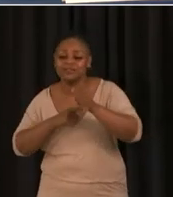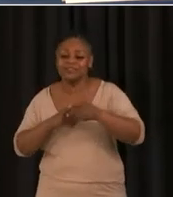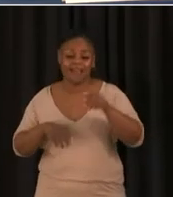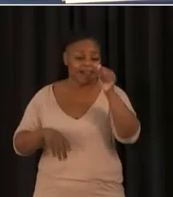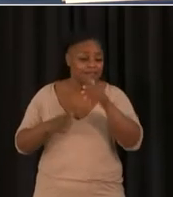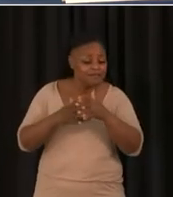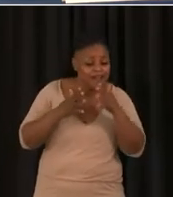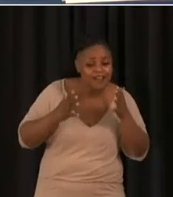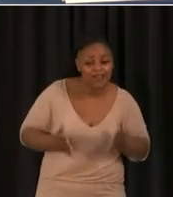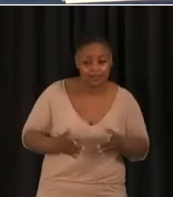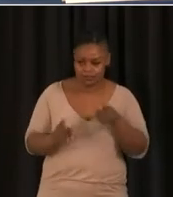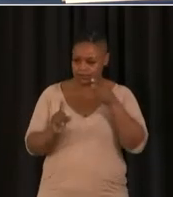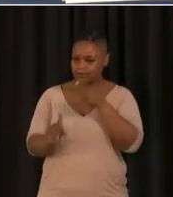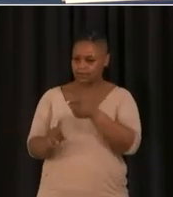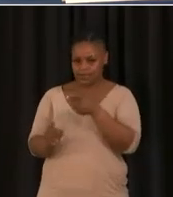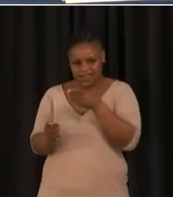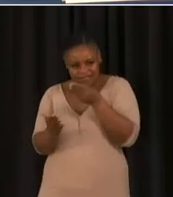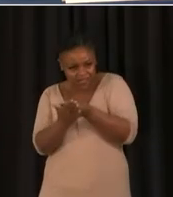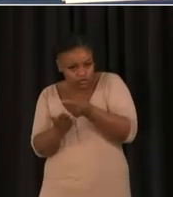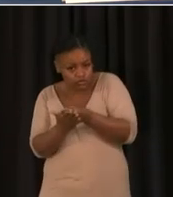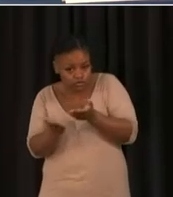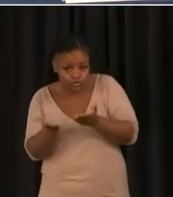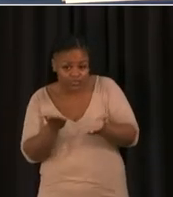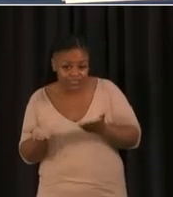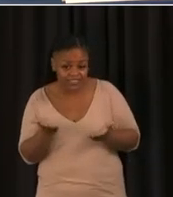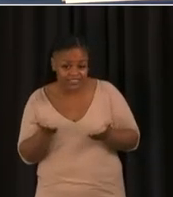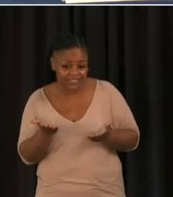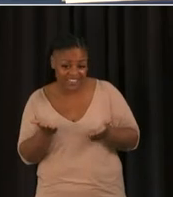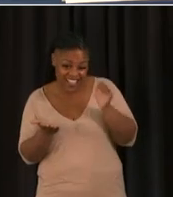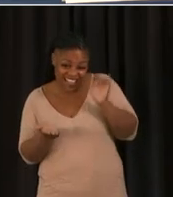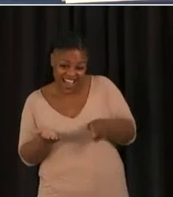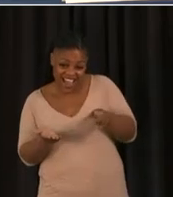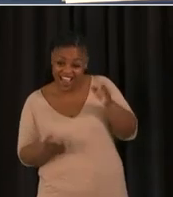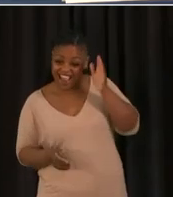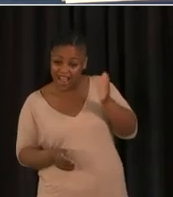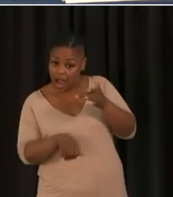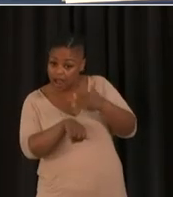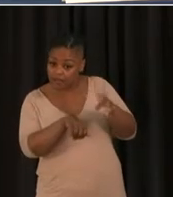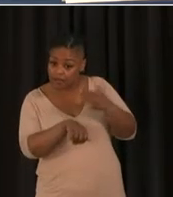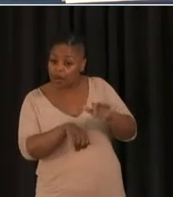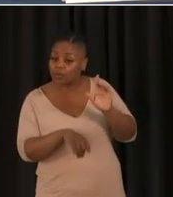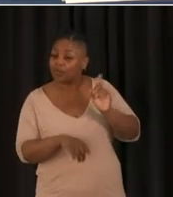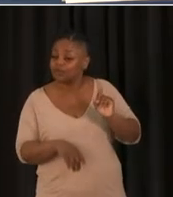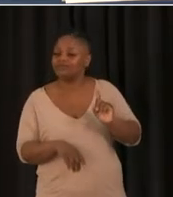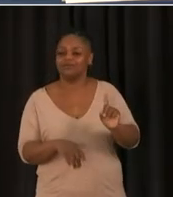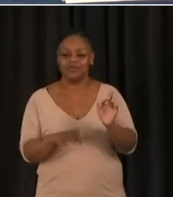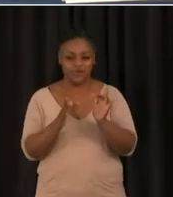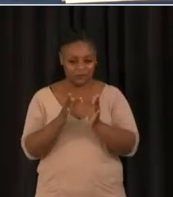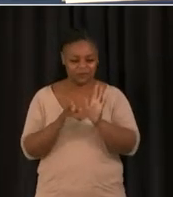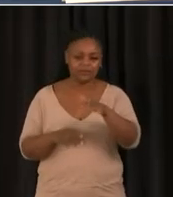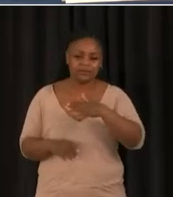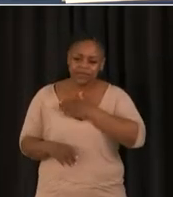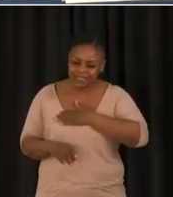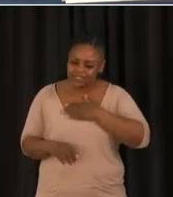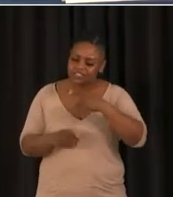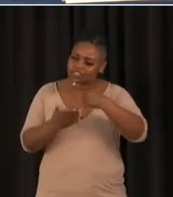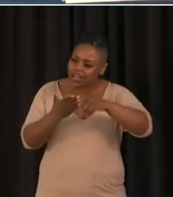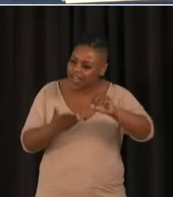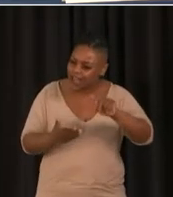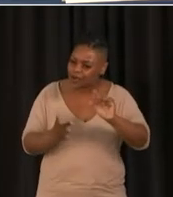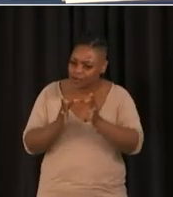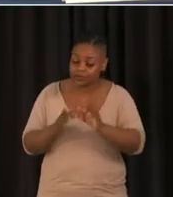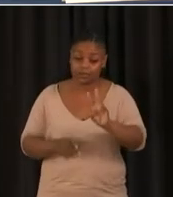Opportunity Accounts program. In addition, February is Black History Month. It's an opportunity to really